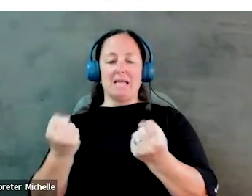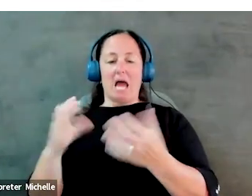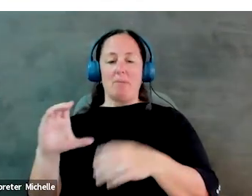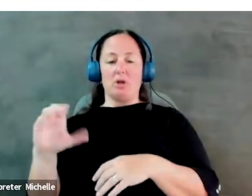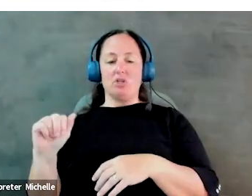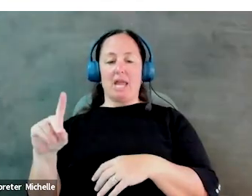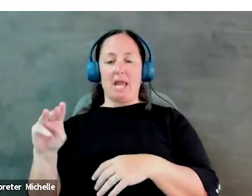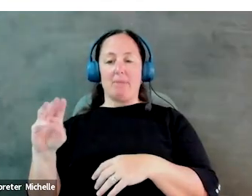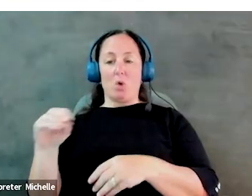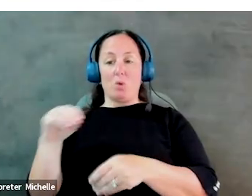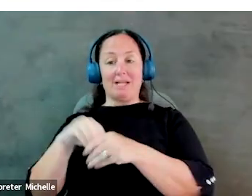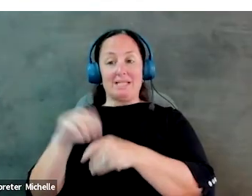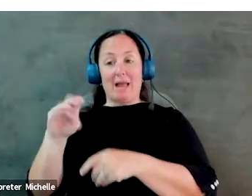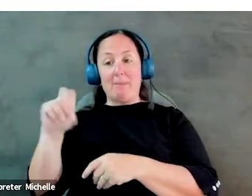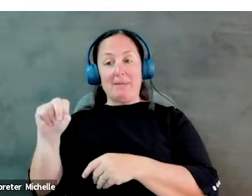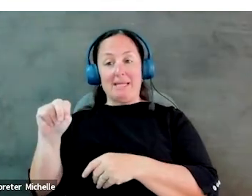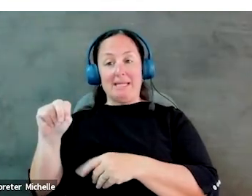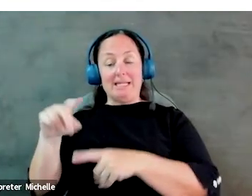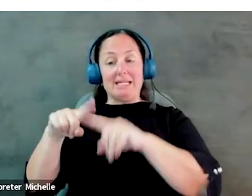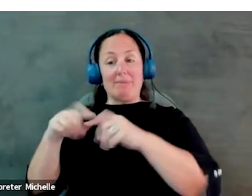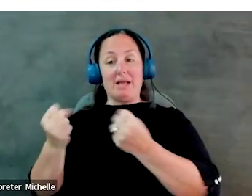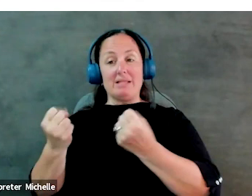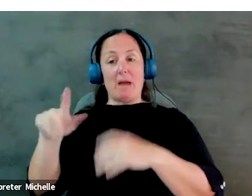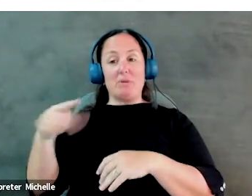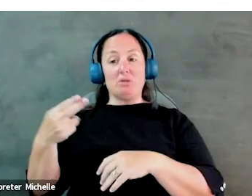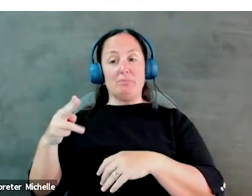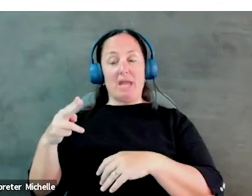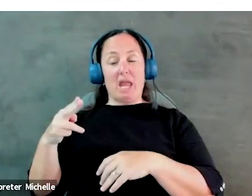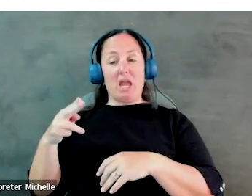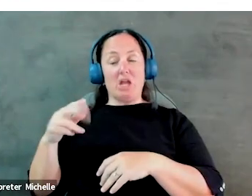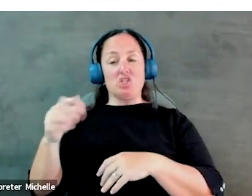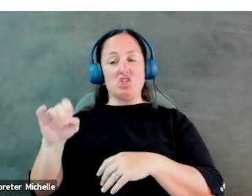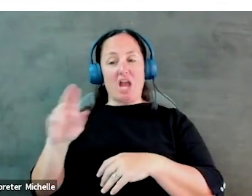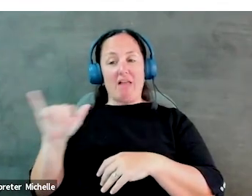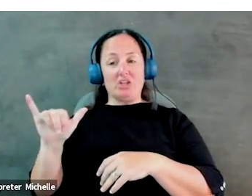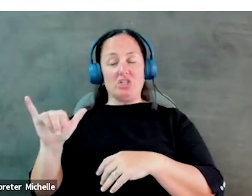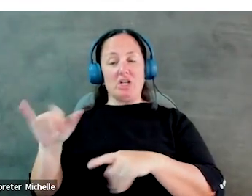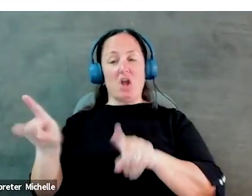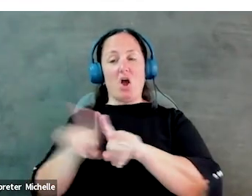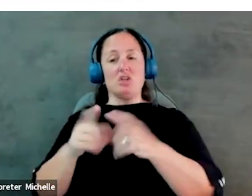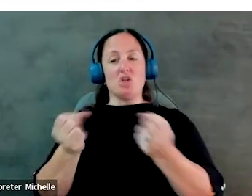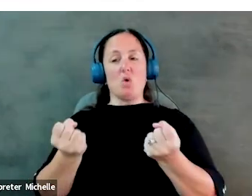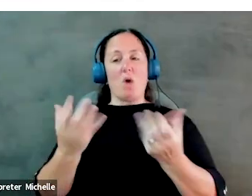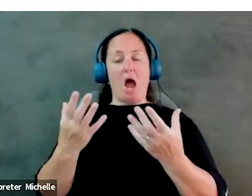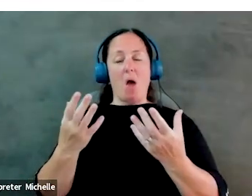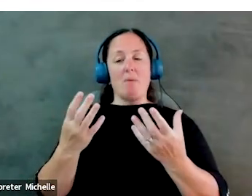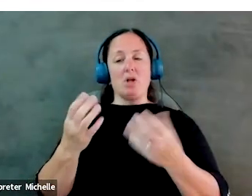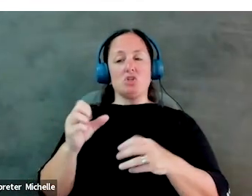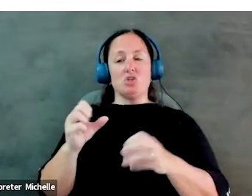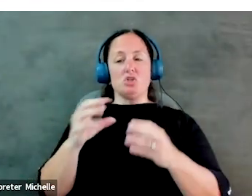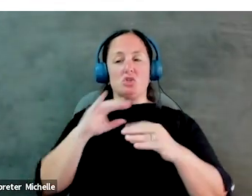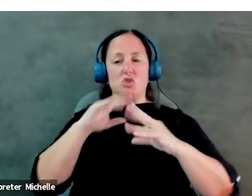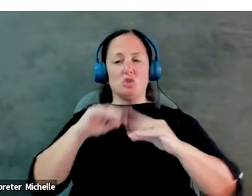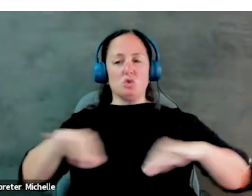amount of cadmium in the bean is going to depend a lot on pH, geology, as well as how much soil cadmium is